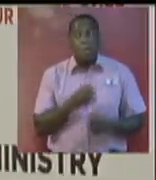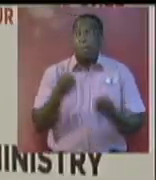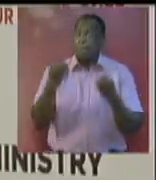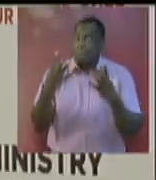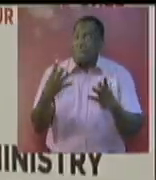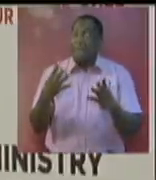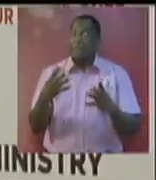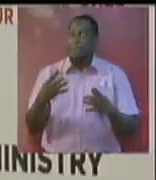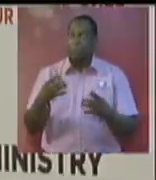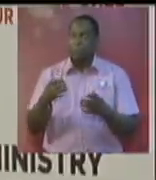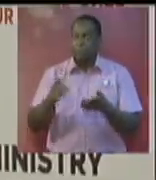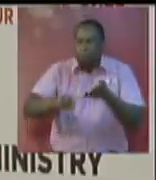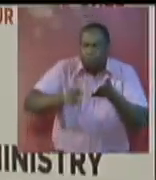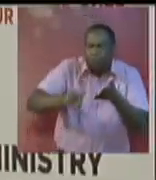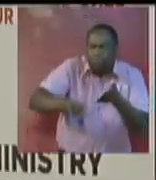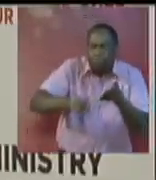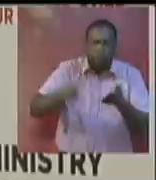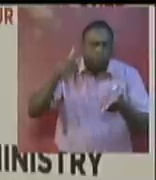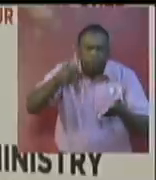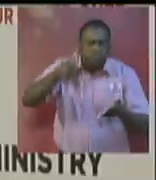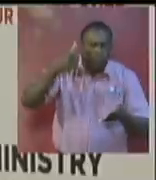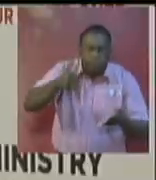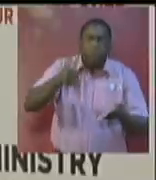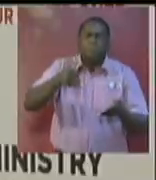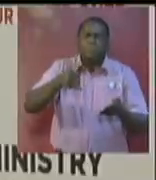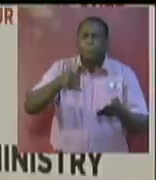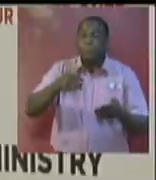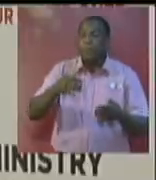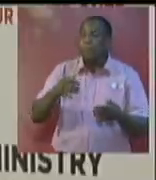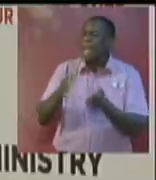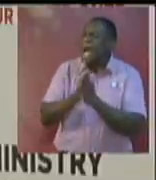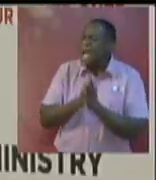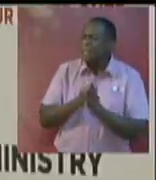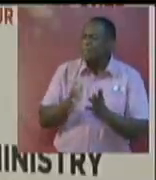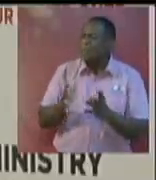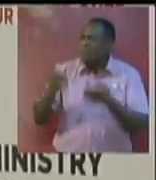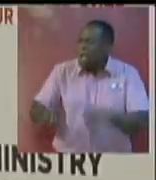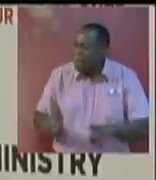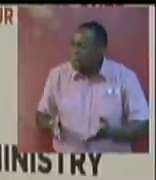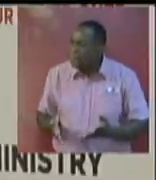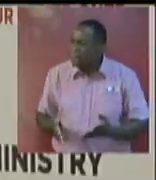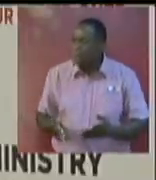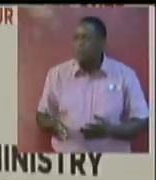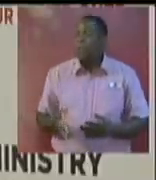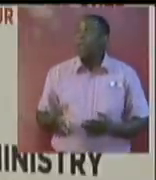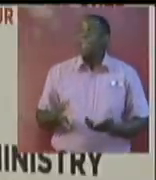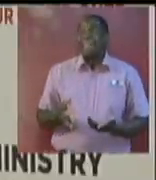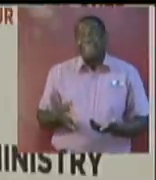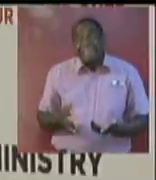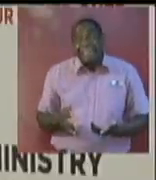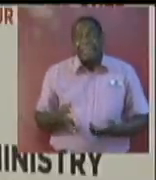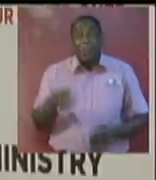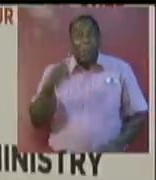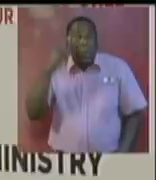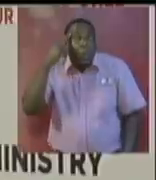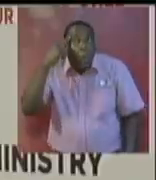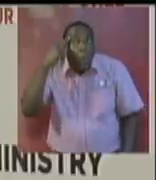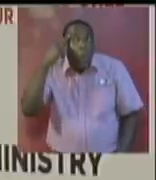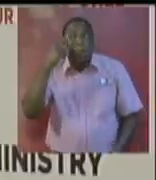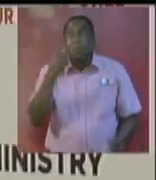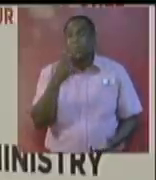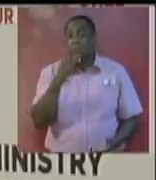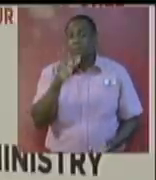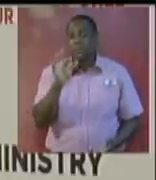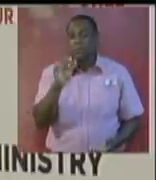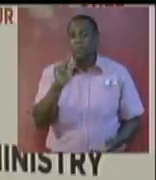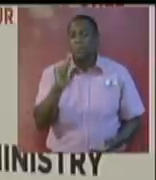us, "Doc, we thought it was just the common cold, or we thought it was just the flu, or we thought it was just our sinuses